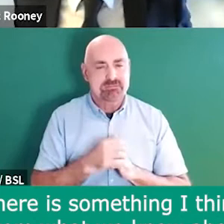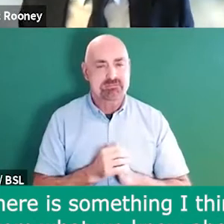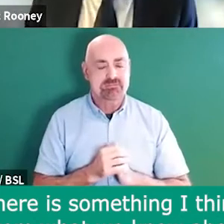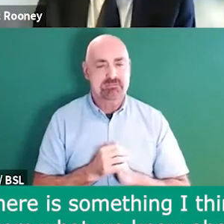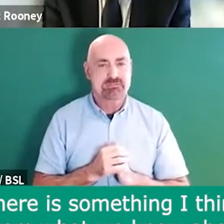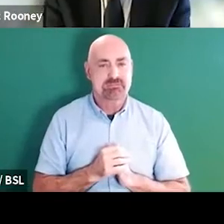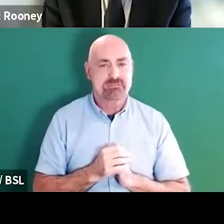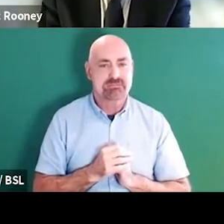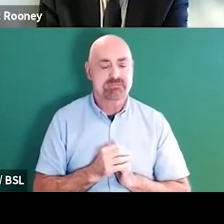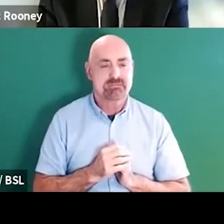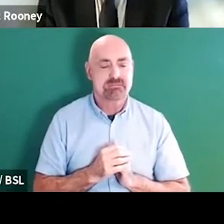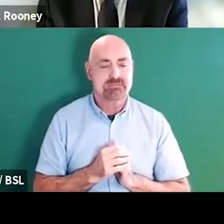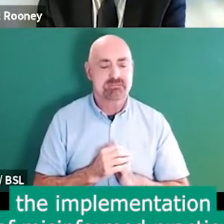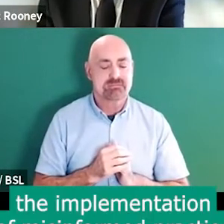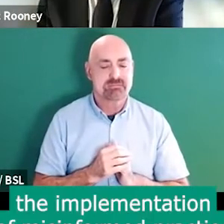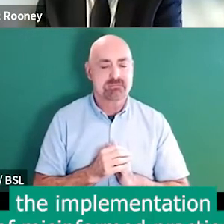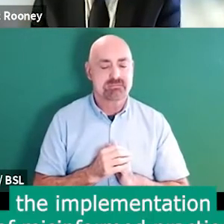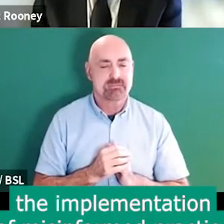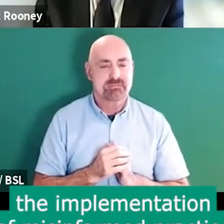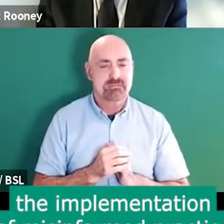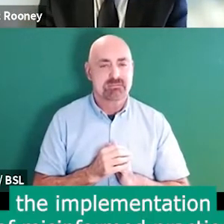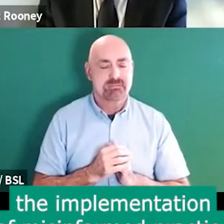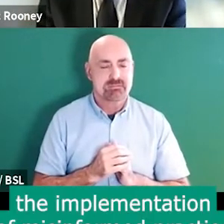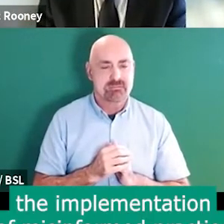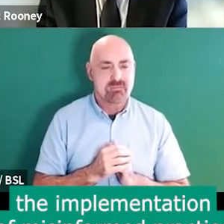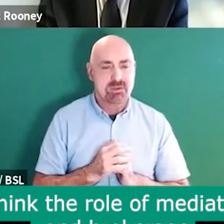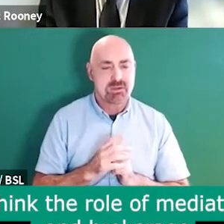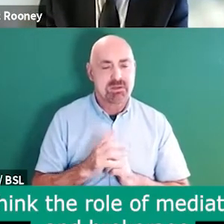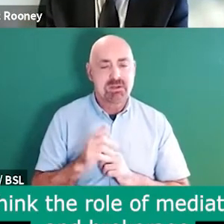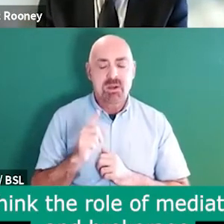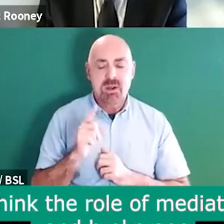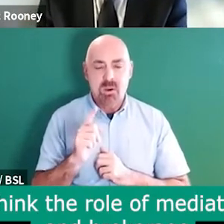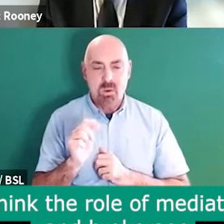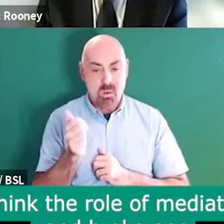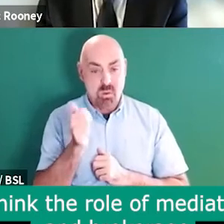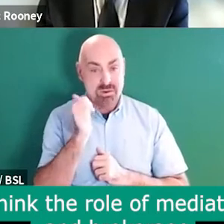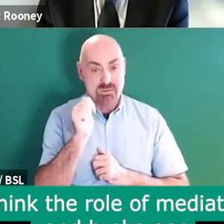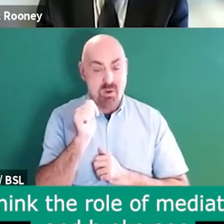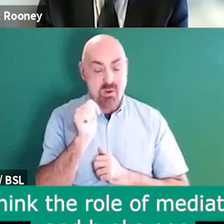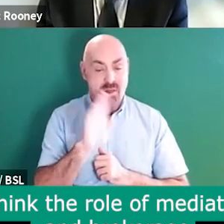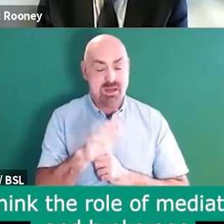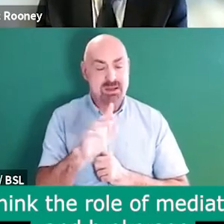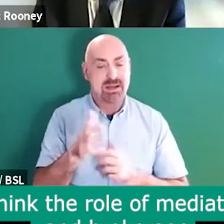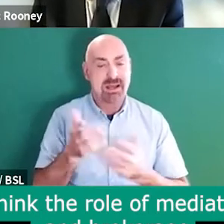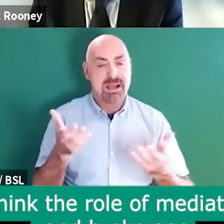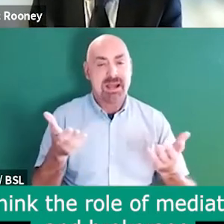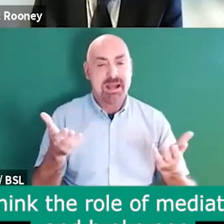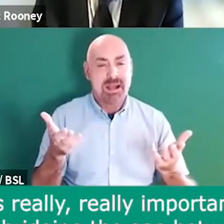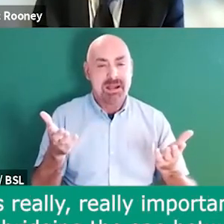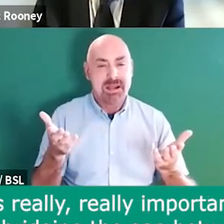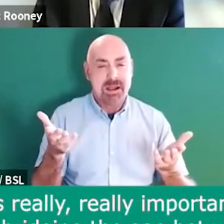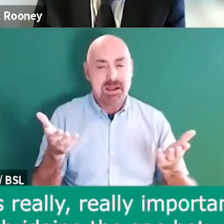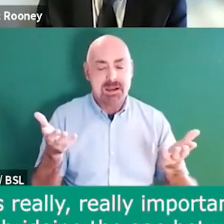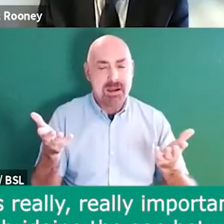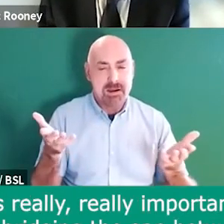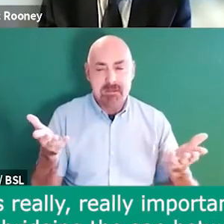what we know about the implementation of informed practice, I think the role of mediation and brokerage is